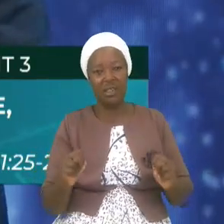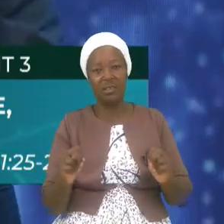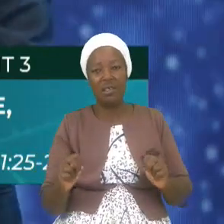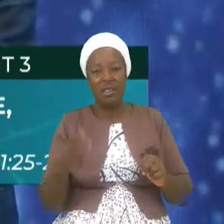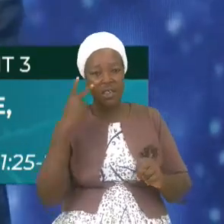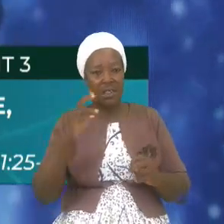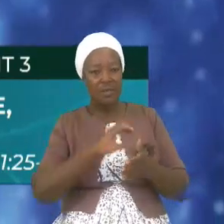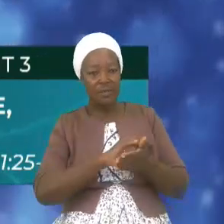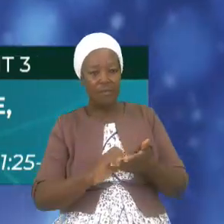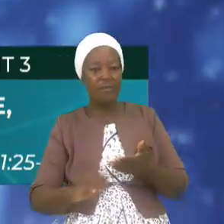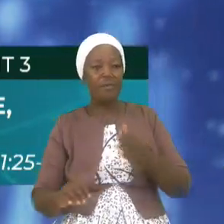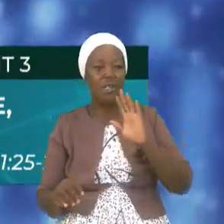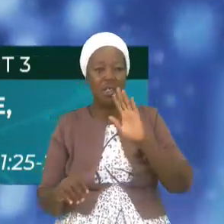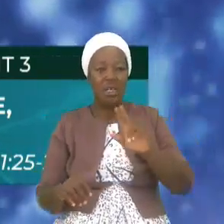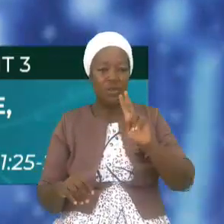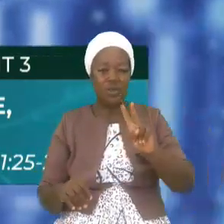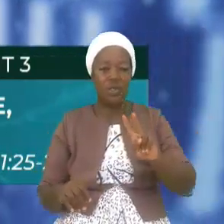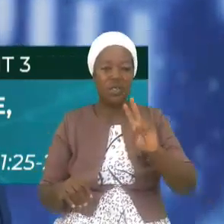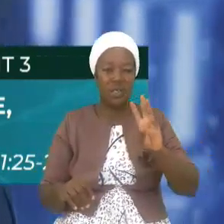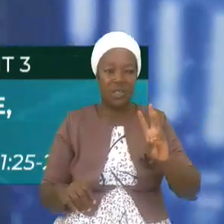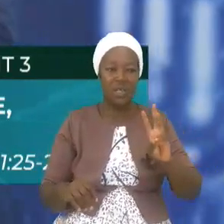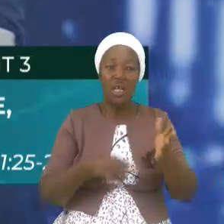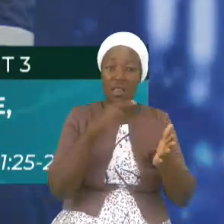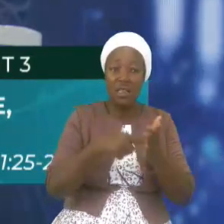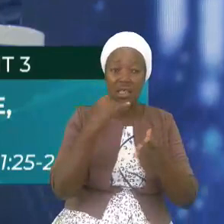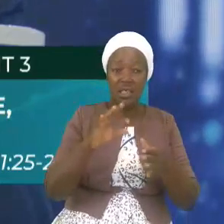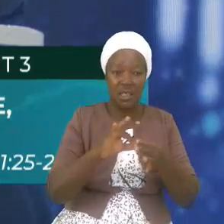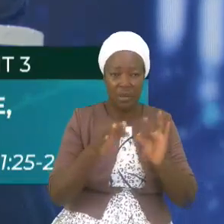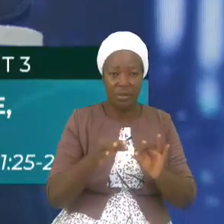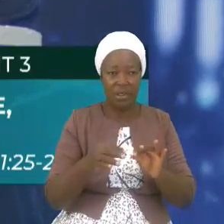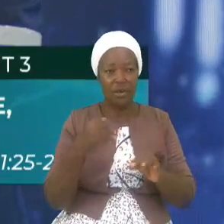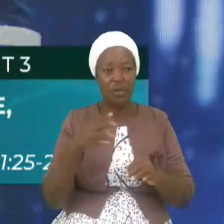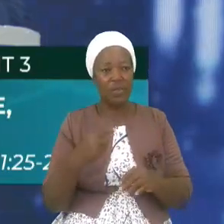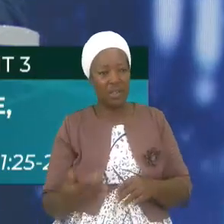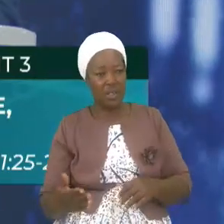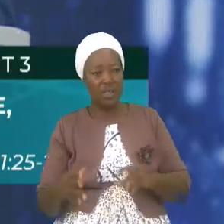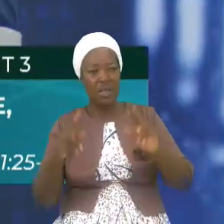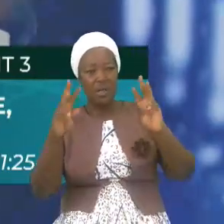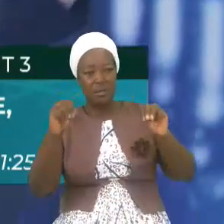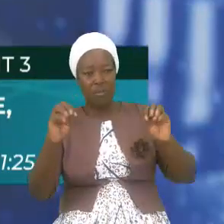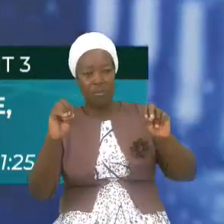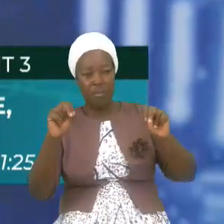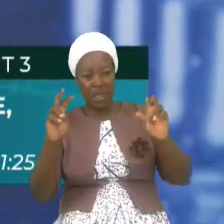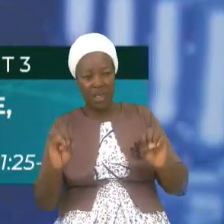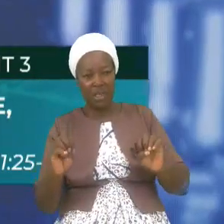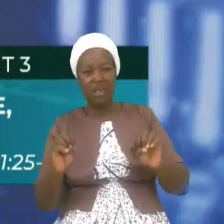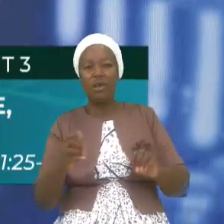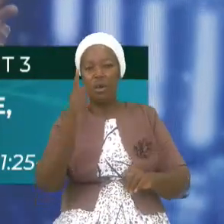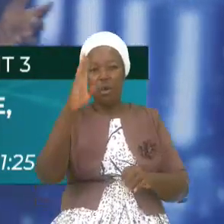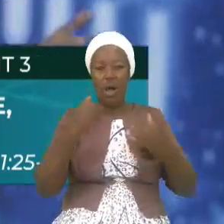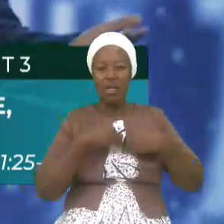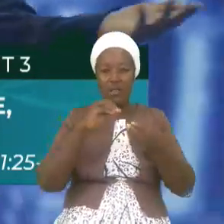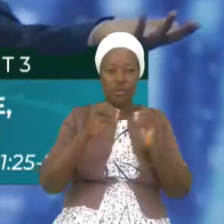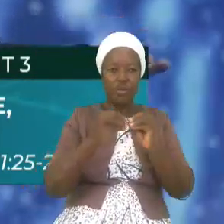Many, God has numbered thy kingdom and finished it.